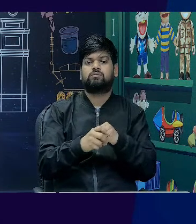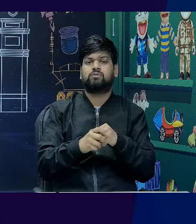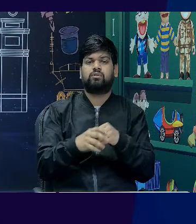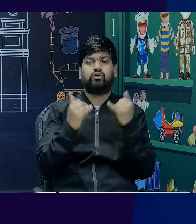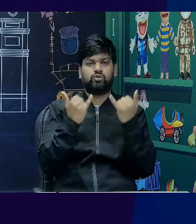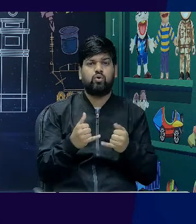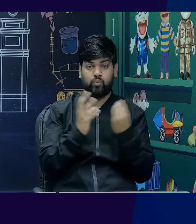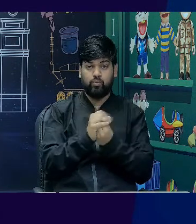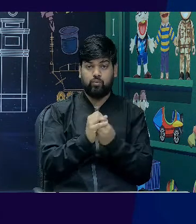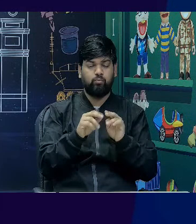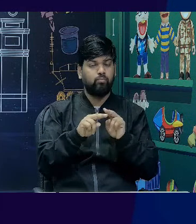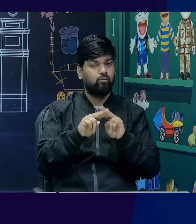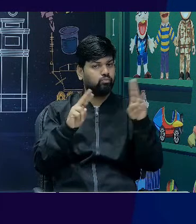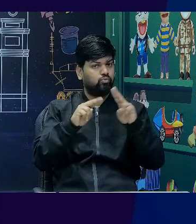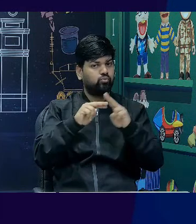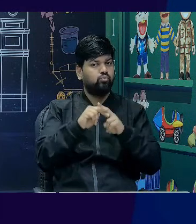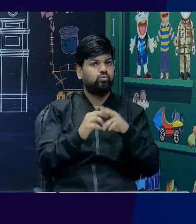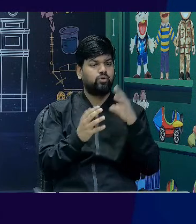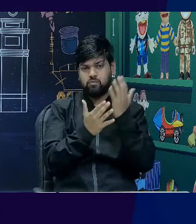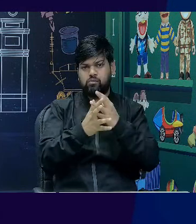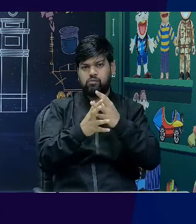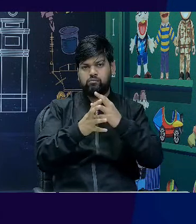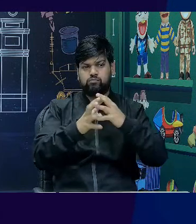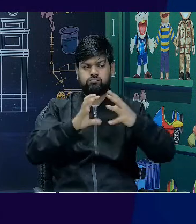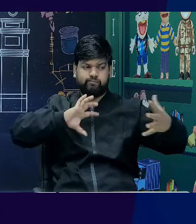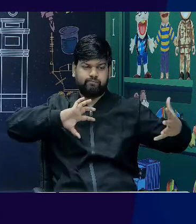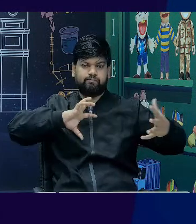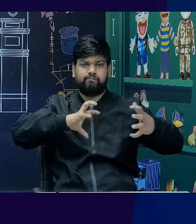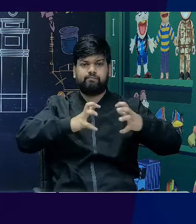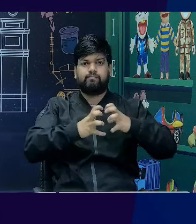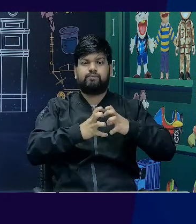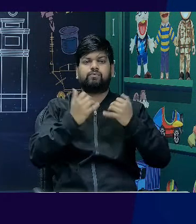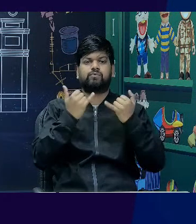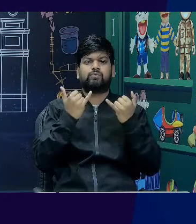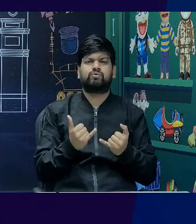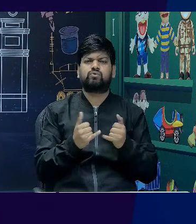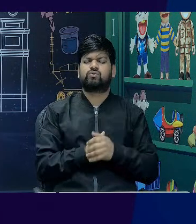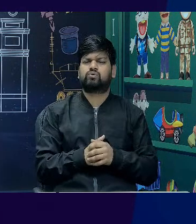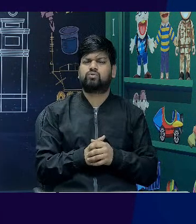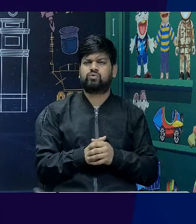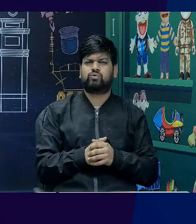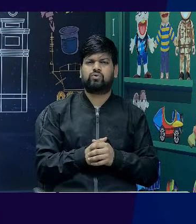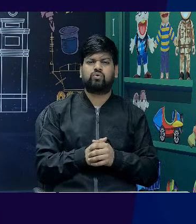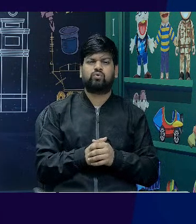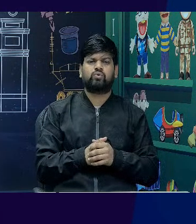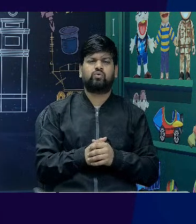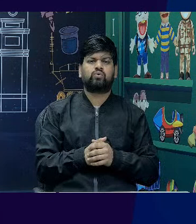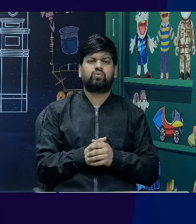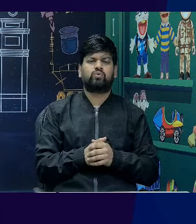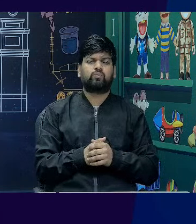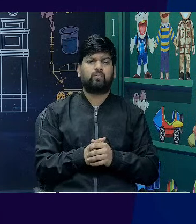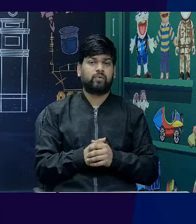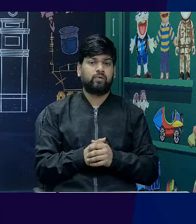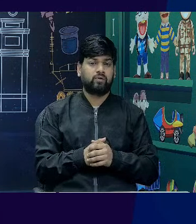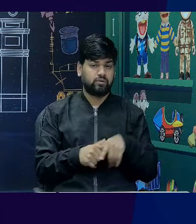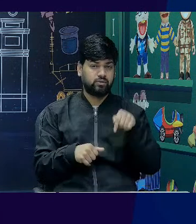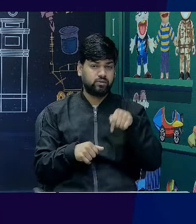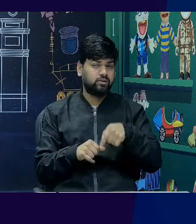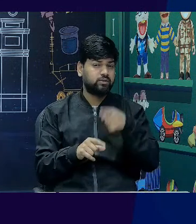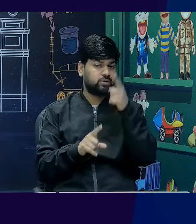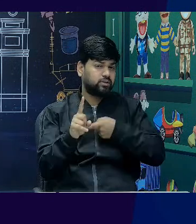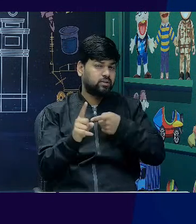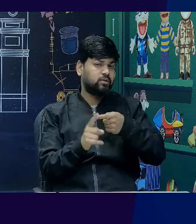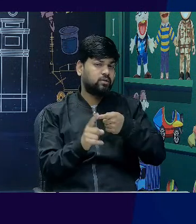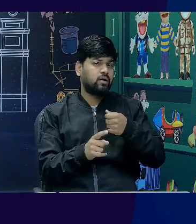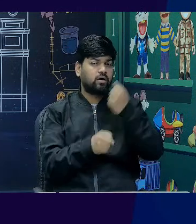thing that we'll be requiring in this chapter is the current budget. When we look at the 2022-23 budget, we can